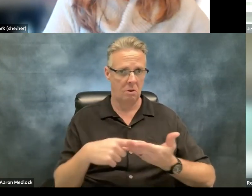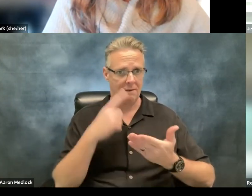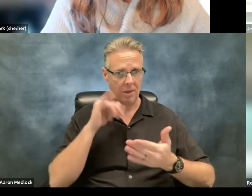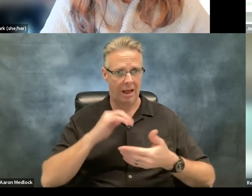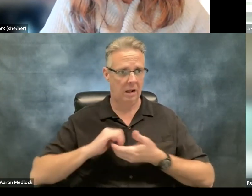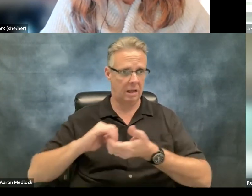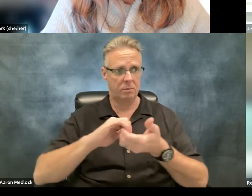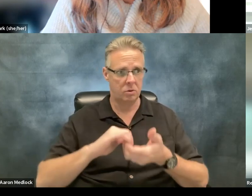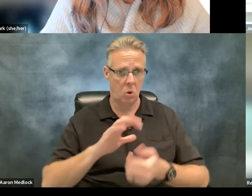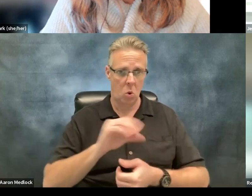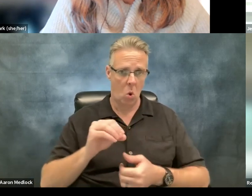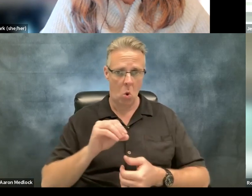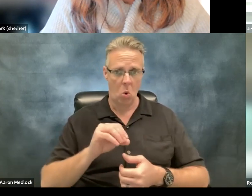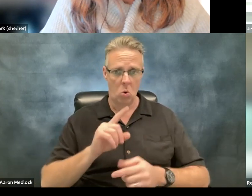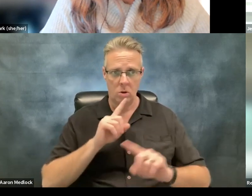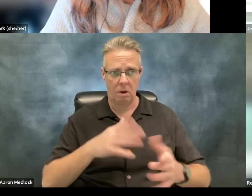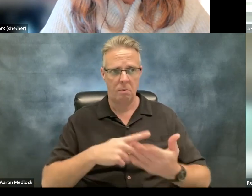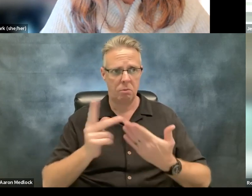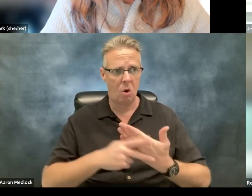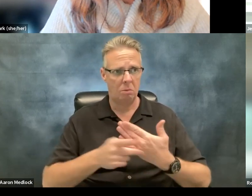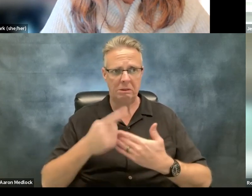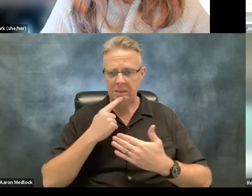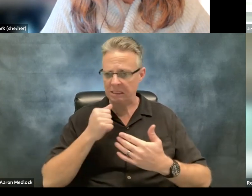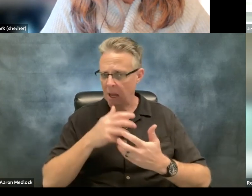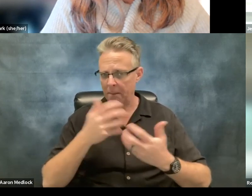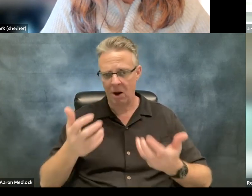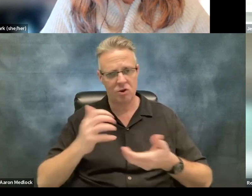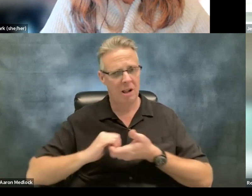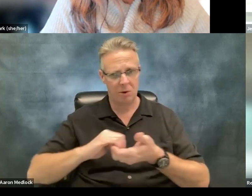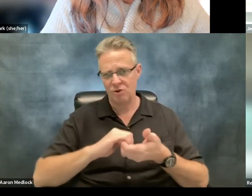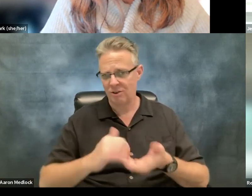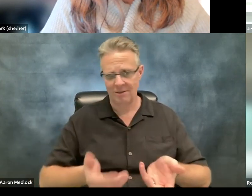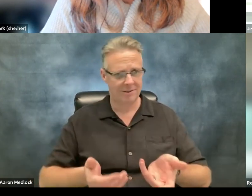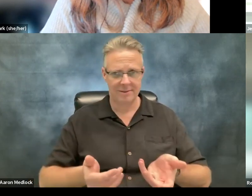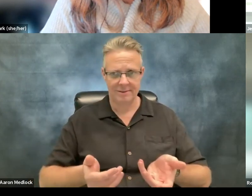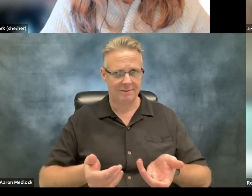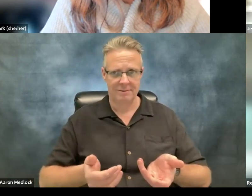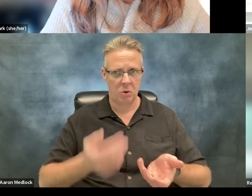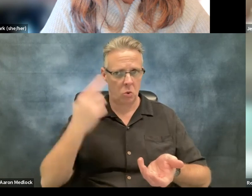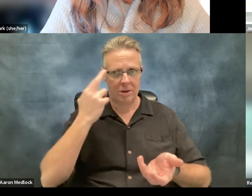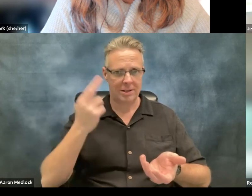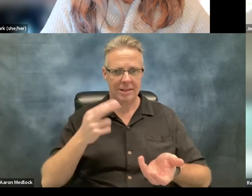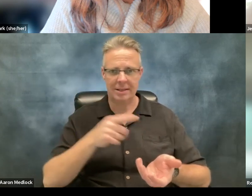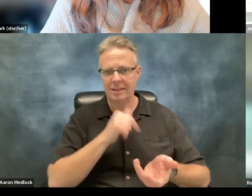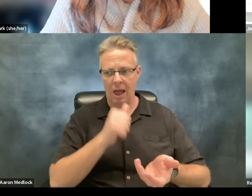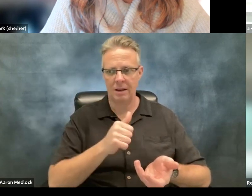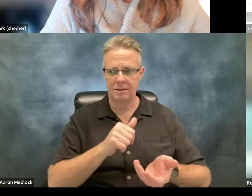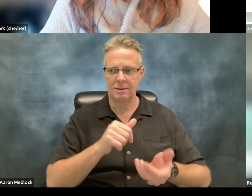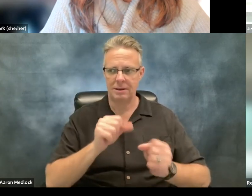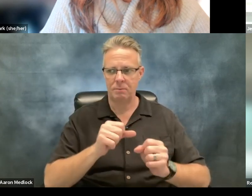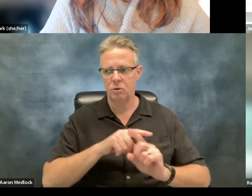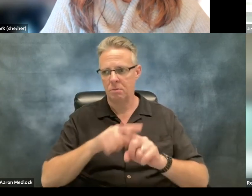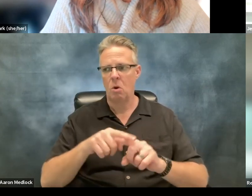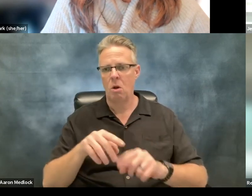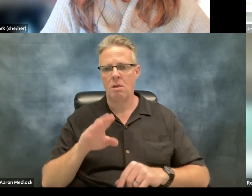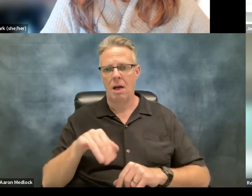co-responder programs, they say there's not much collaboration because there aren't teams that they can mobile crisis teams right